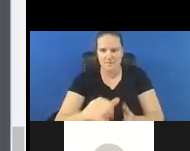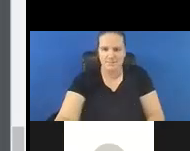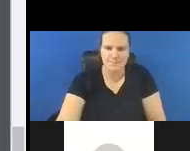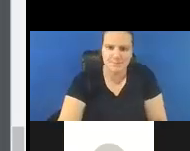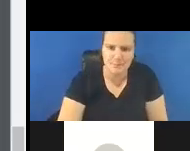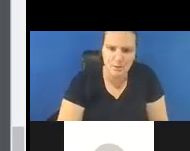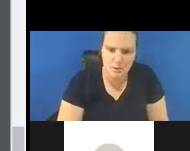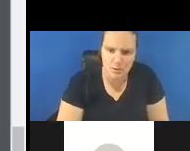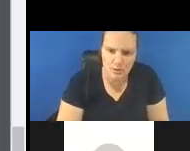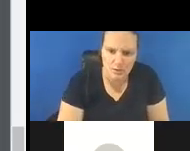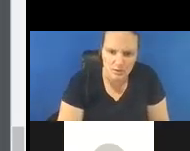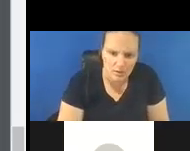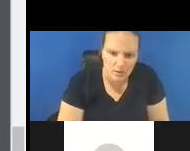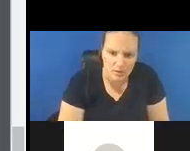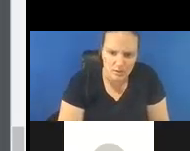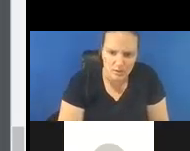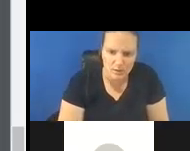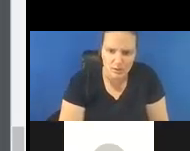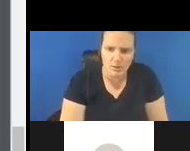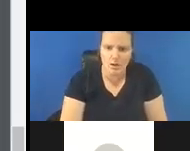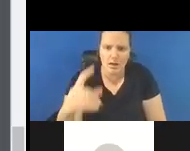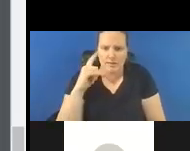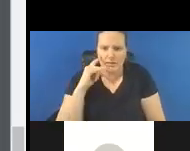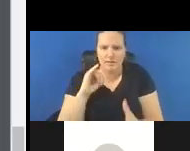I think it would cause a lot of problems for